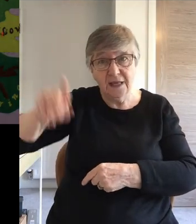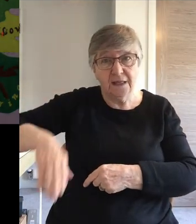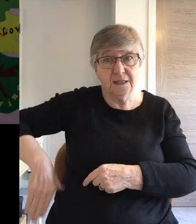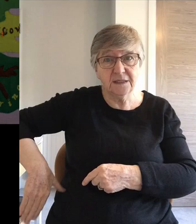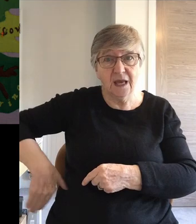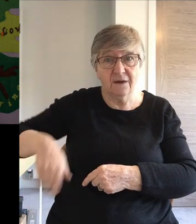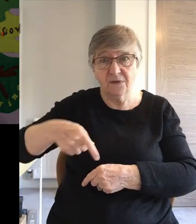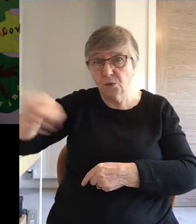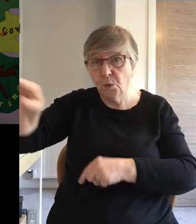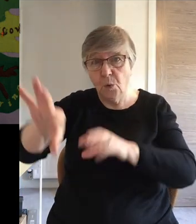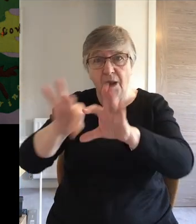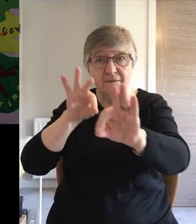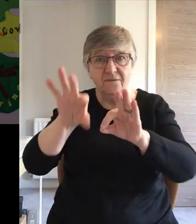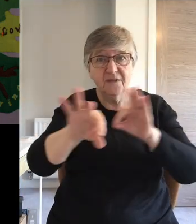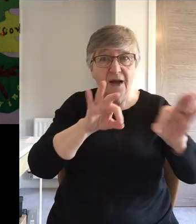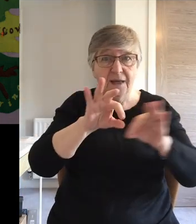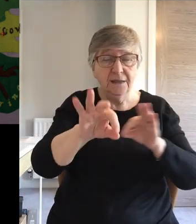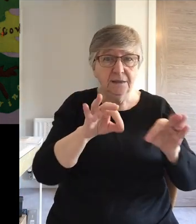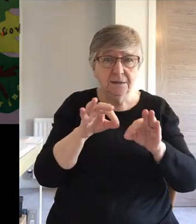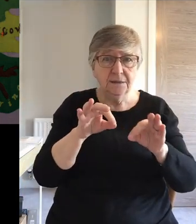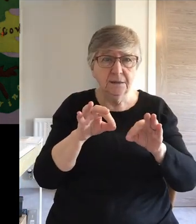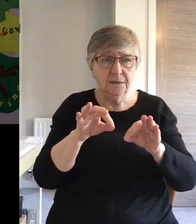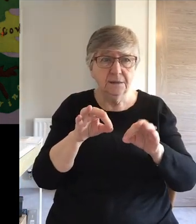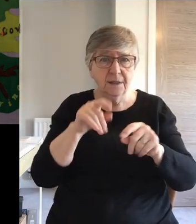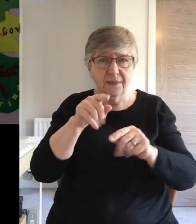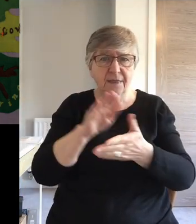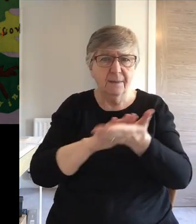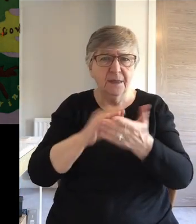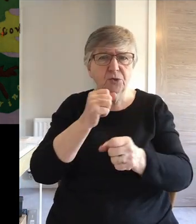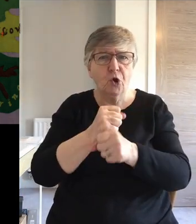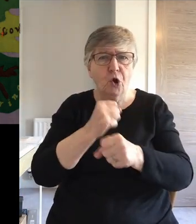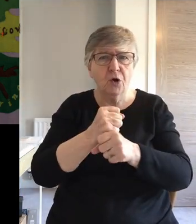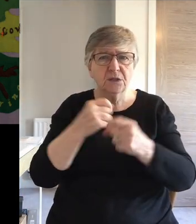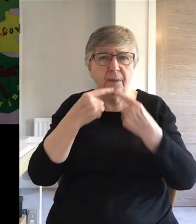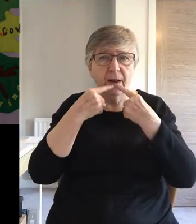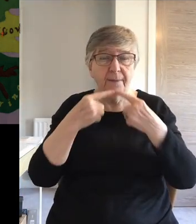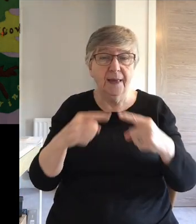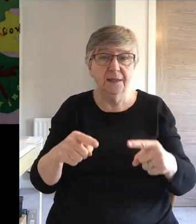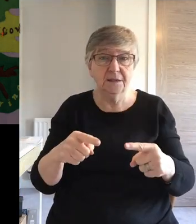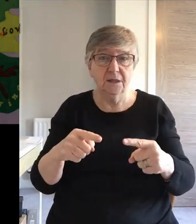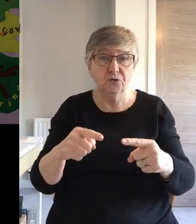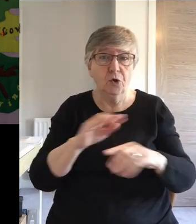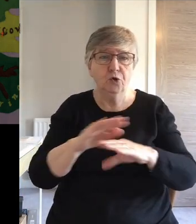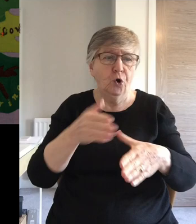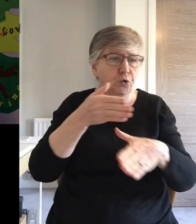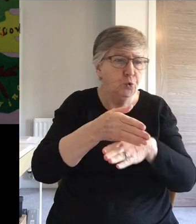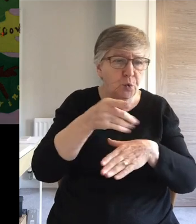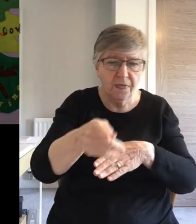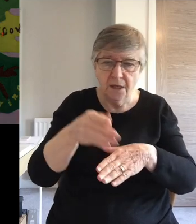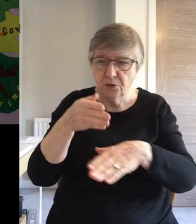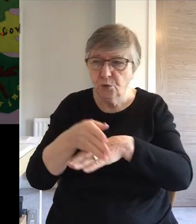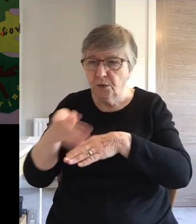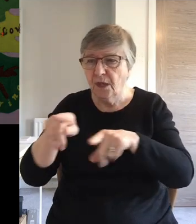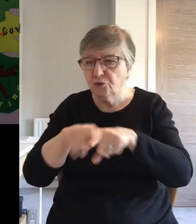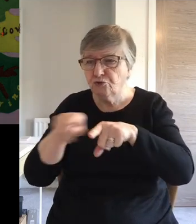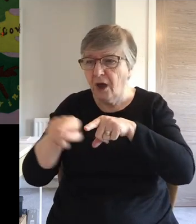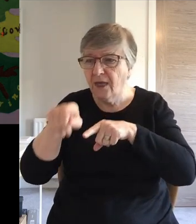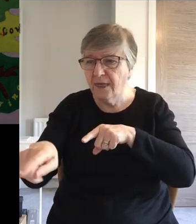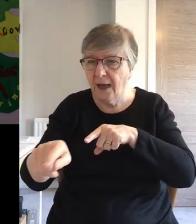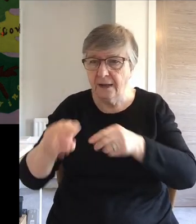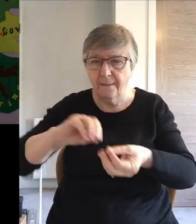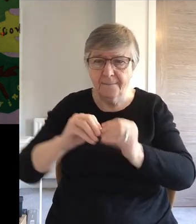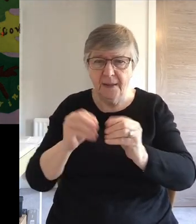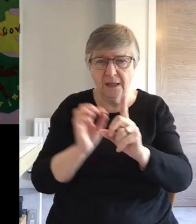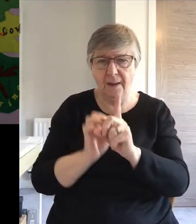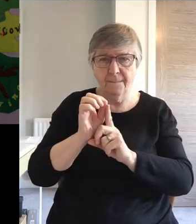the invitation. That is, the illustration here is of the gospel message, which is not do this, try that,